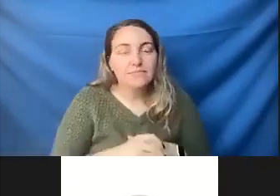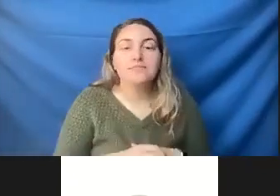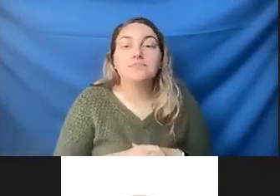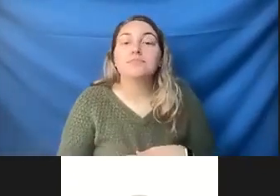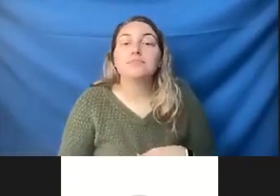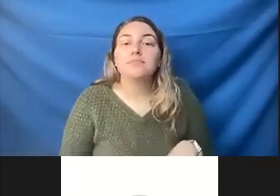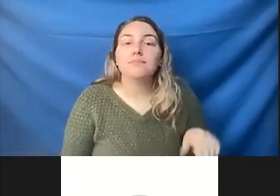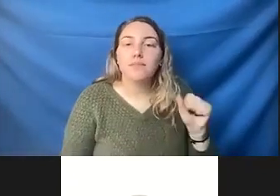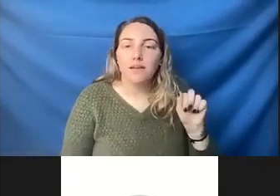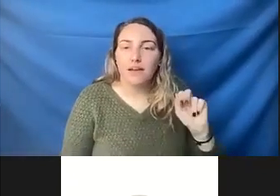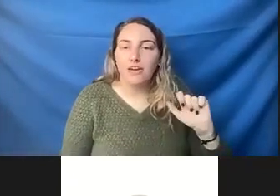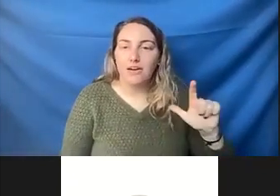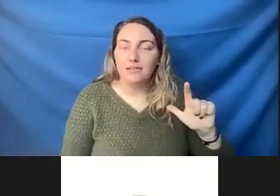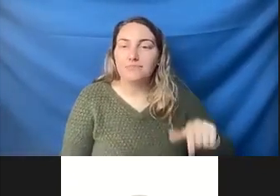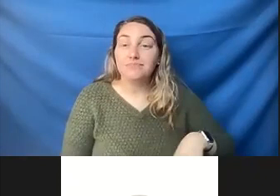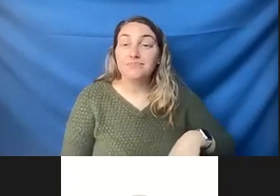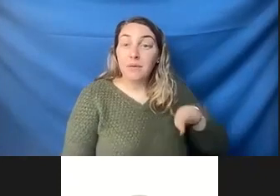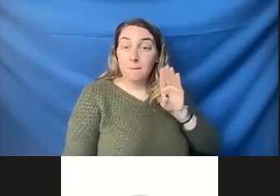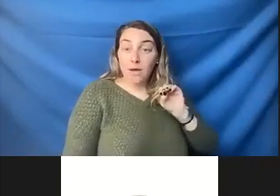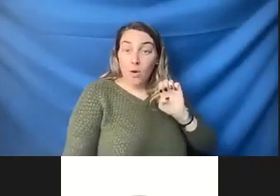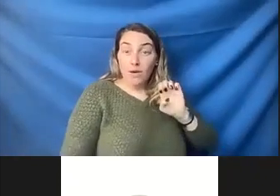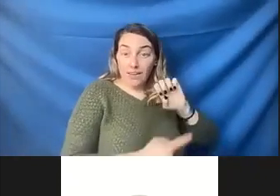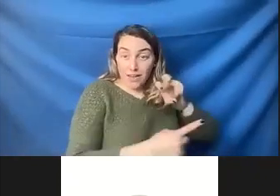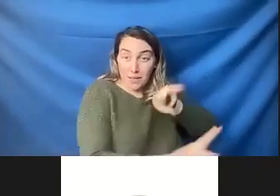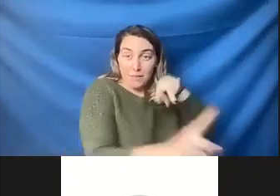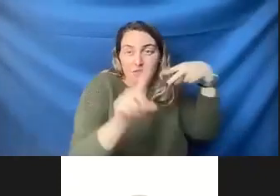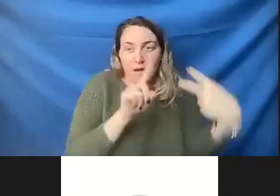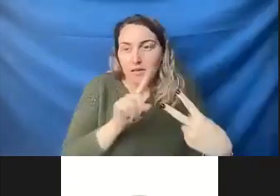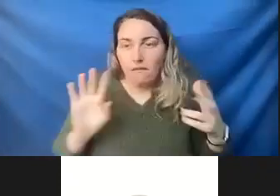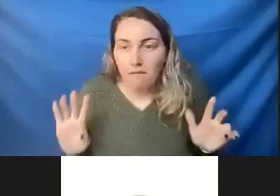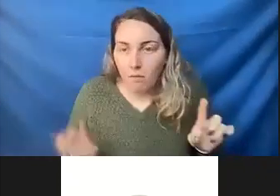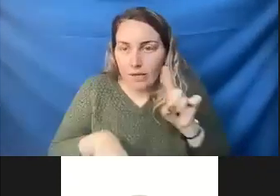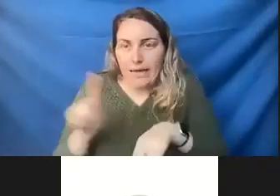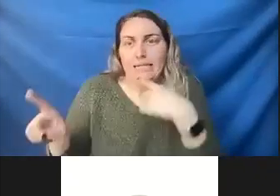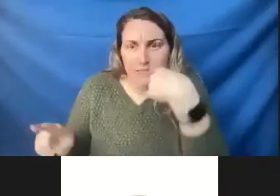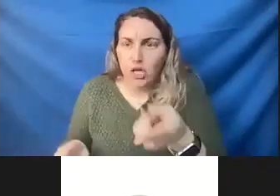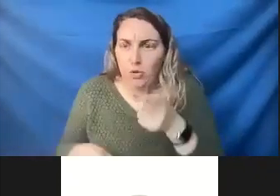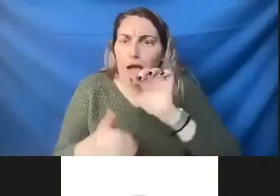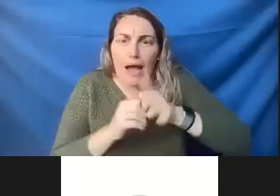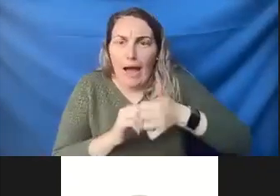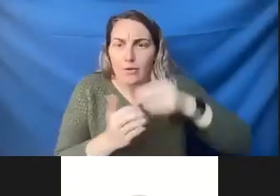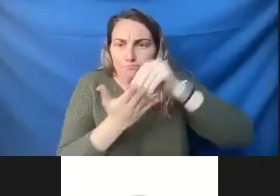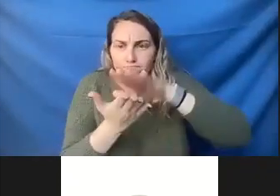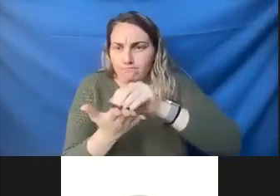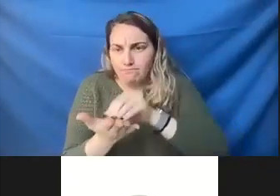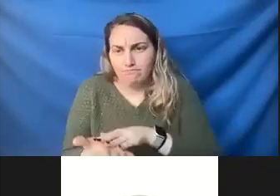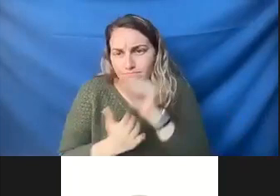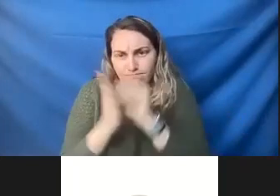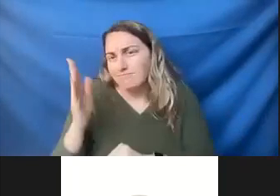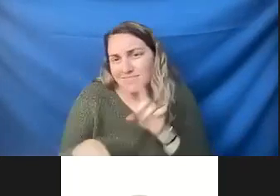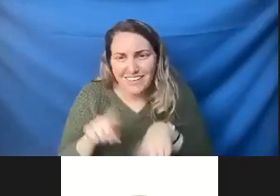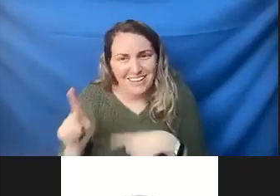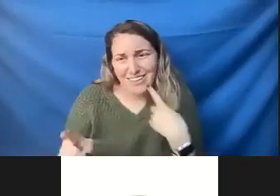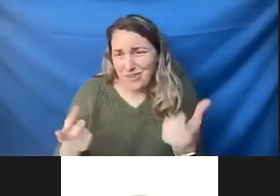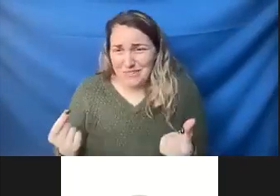not in a position to advise people, you know, how to mark their ballot. However, but